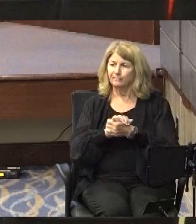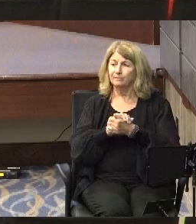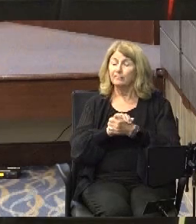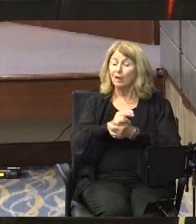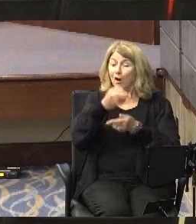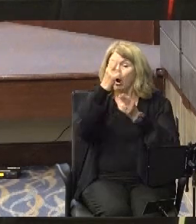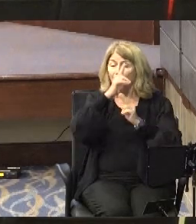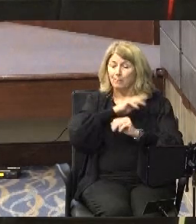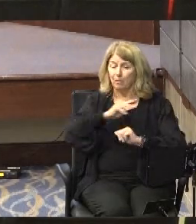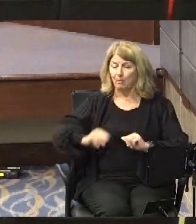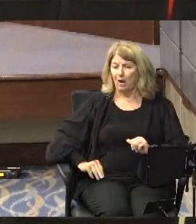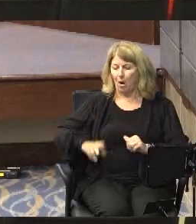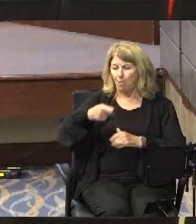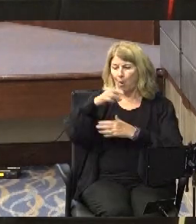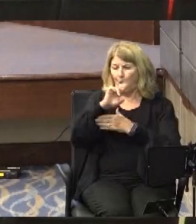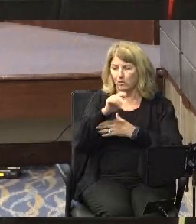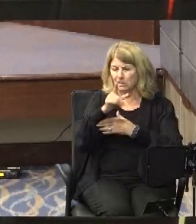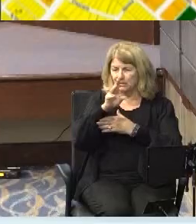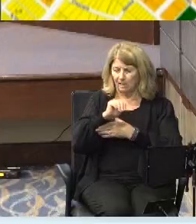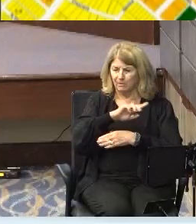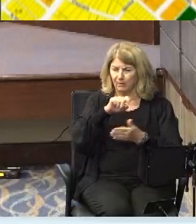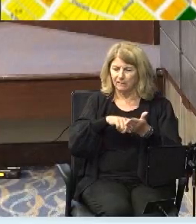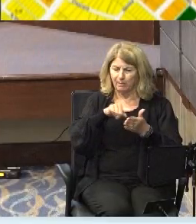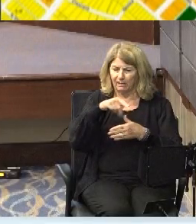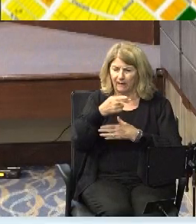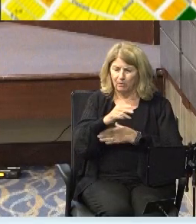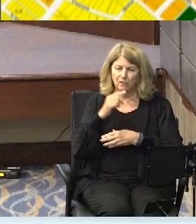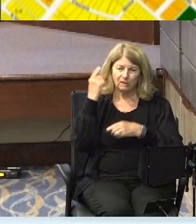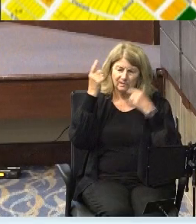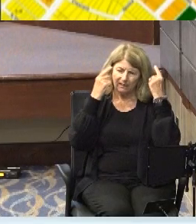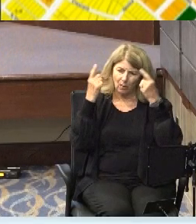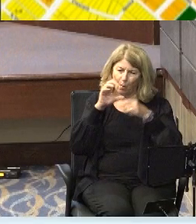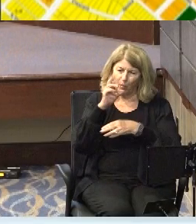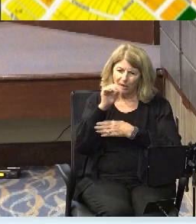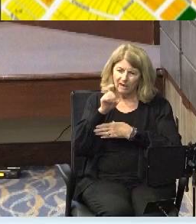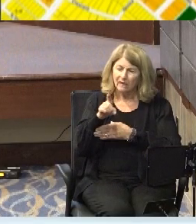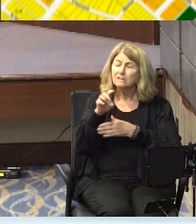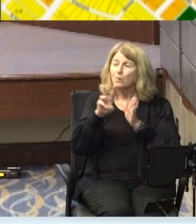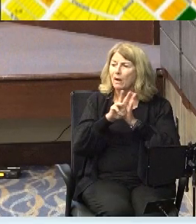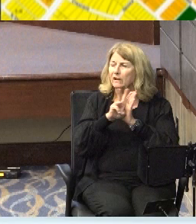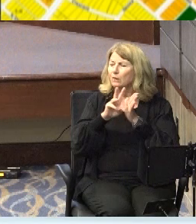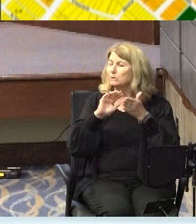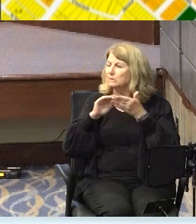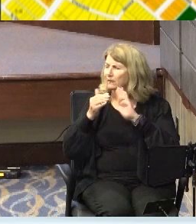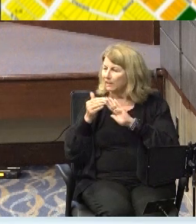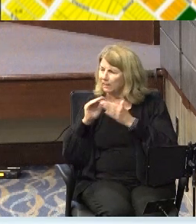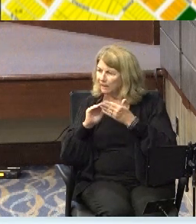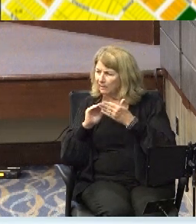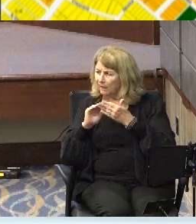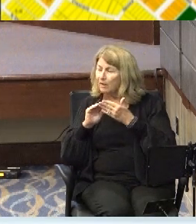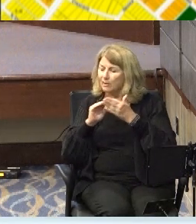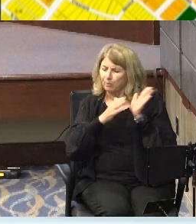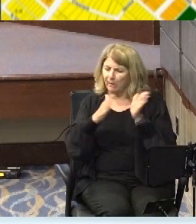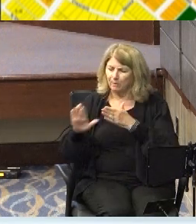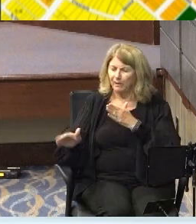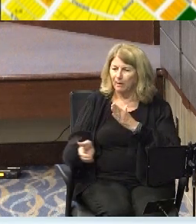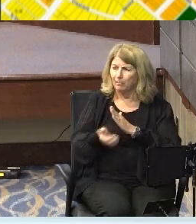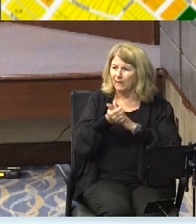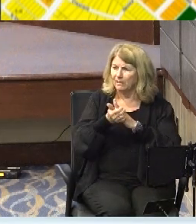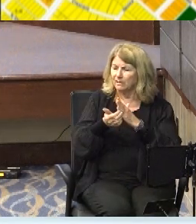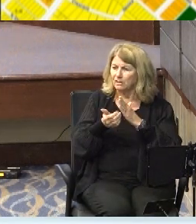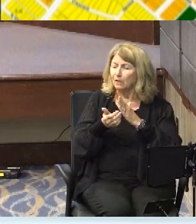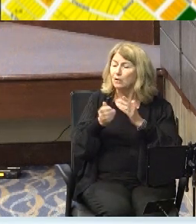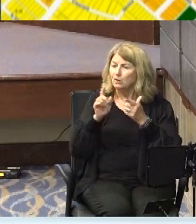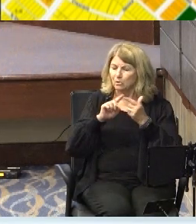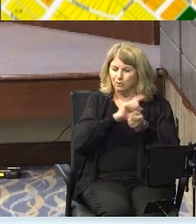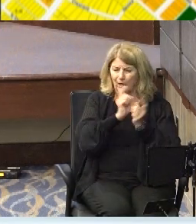Honorable Mayor Pro Tem, members of the council, this is a public hearing to consider an ordinance of the City of Waco, Texas, providing that the comprehensive plan be amended to change the land use designation from